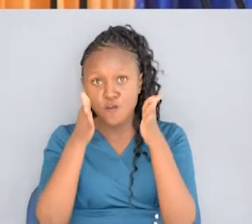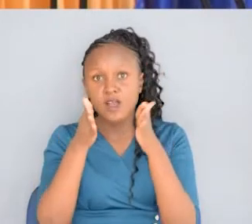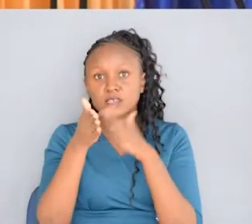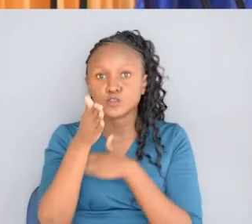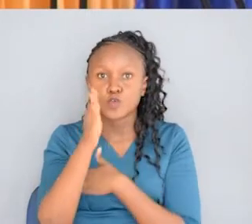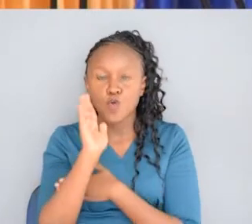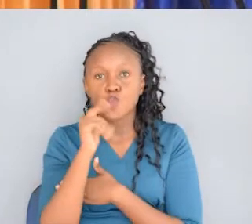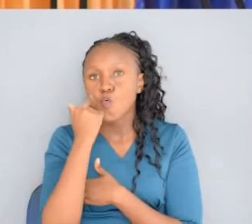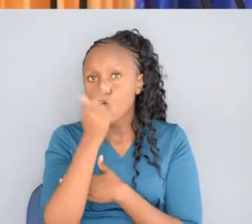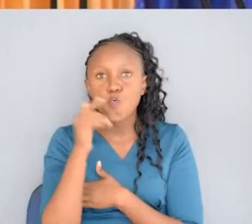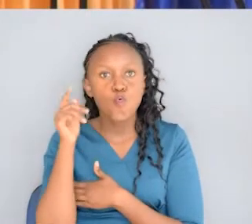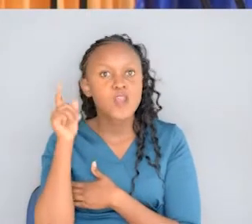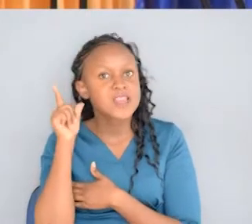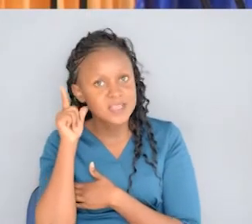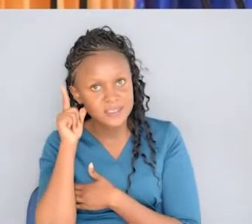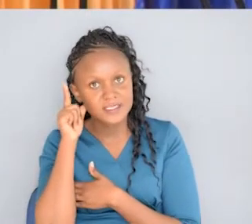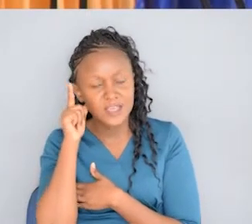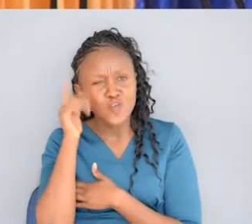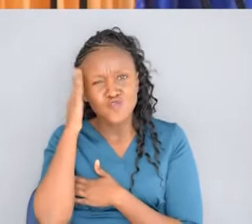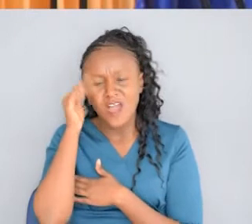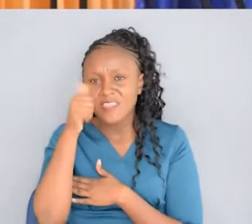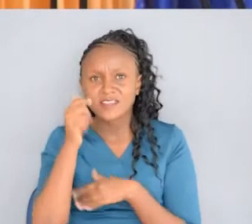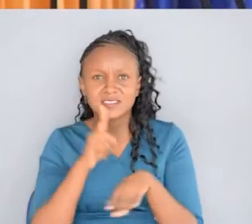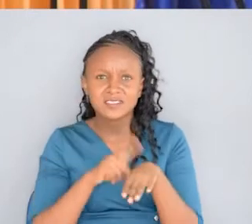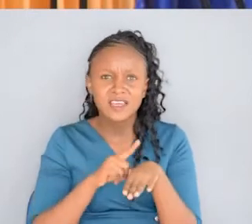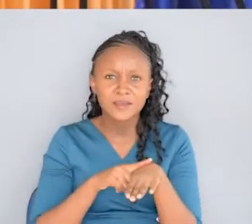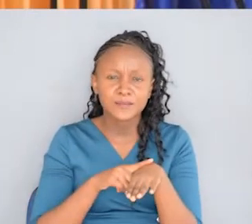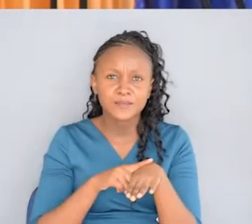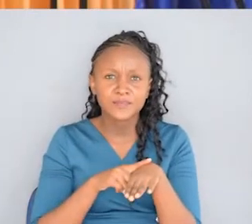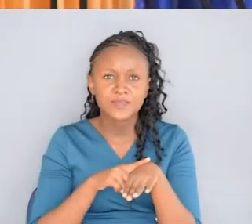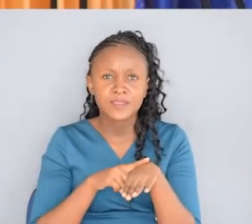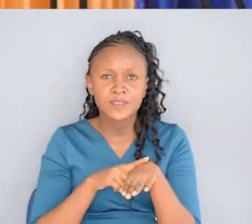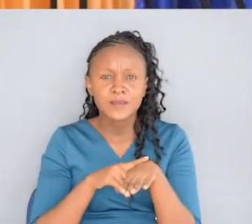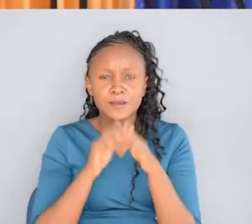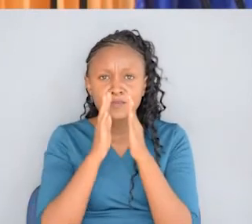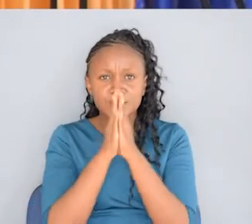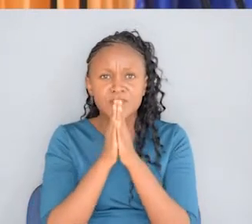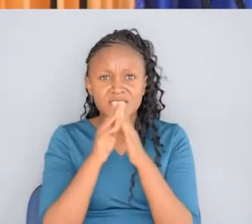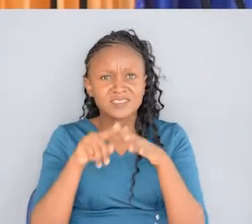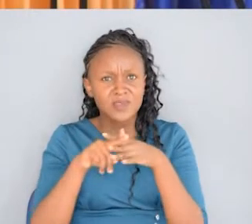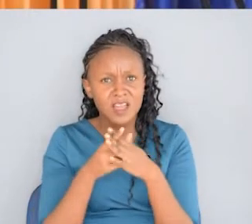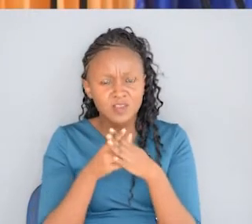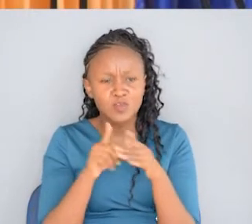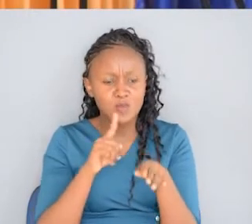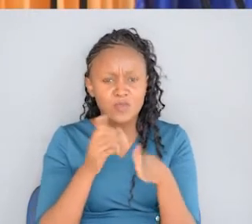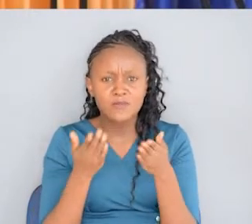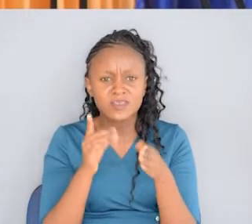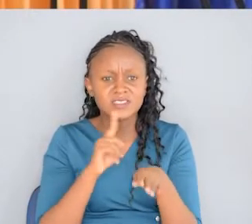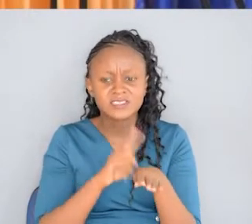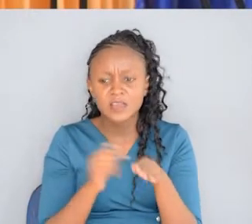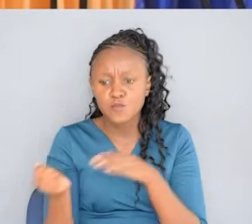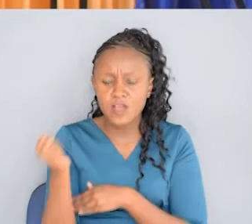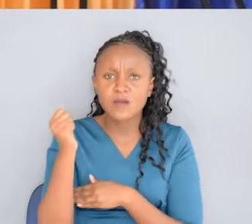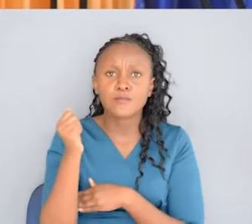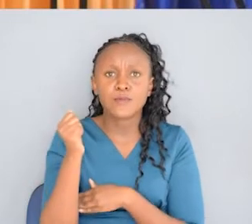You know, sometimes our prayer becomes mechanical because nikiamka, miwambia God asanti kwa sababu ya hiyo